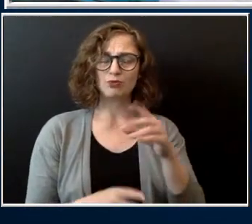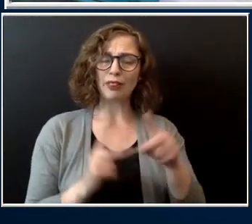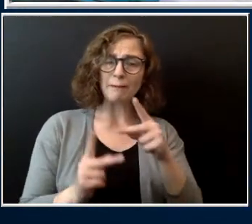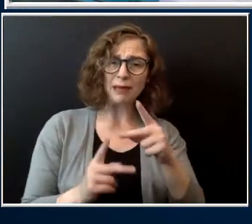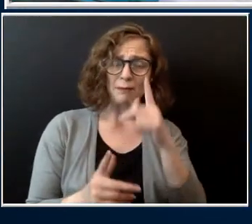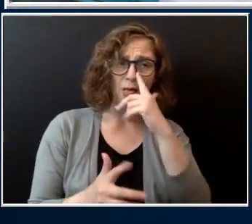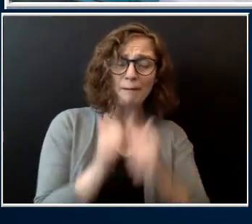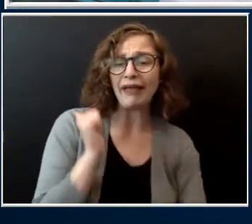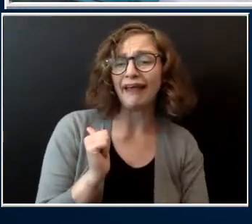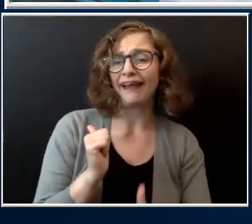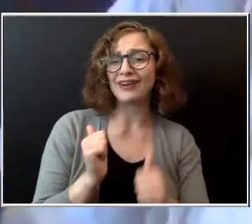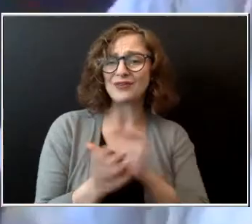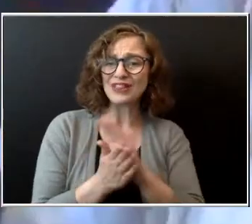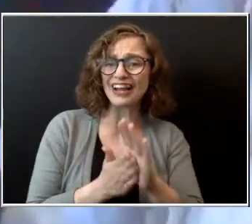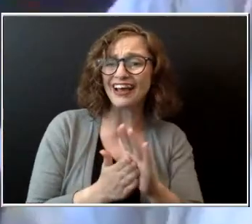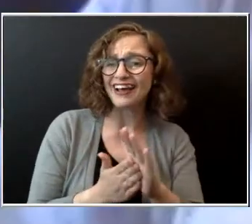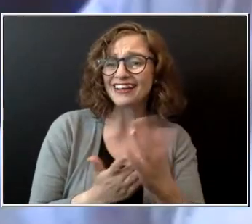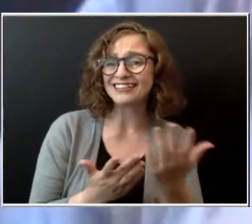and bolts.